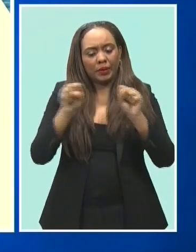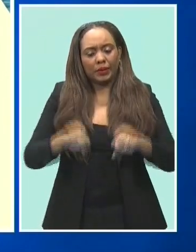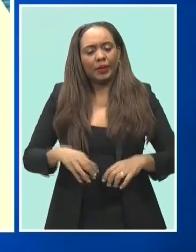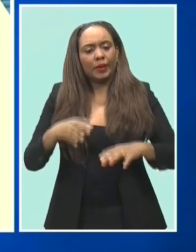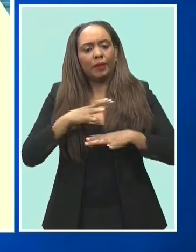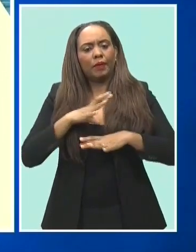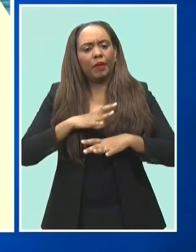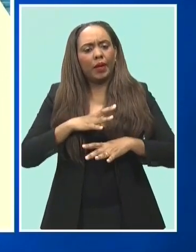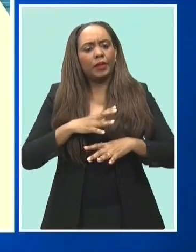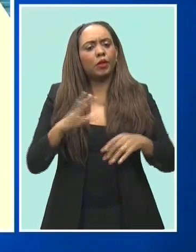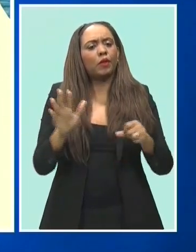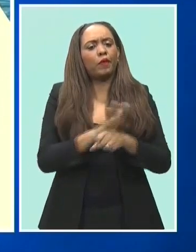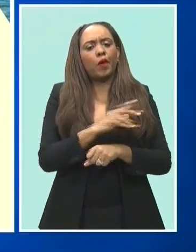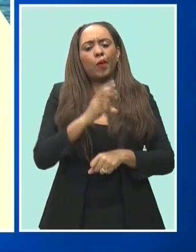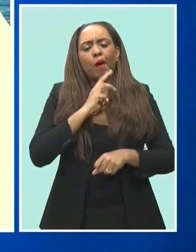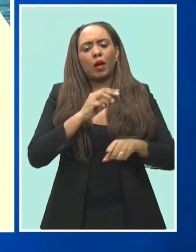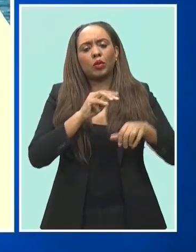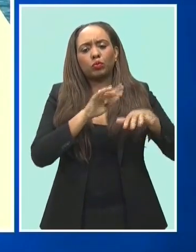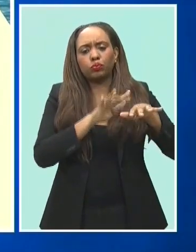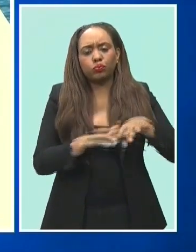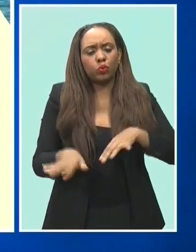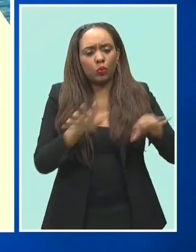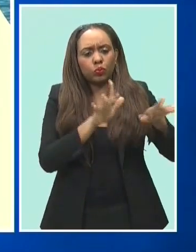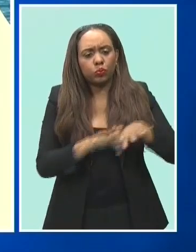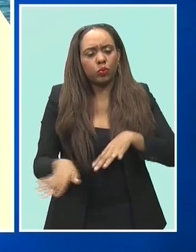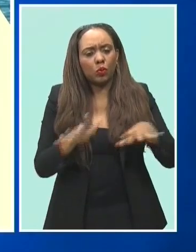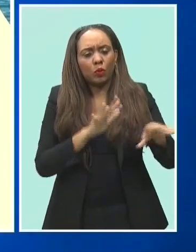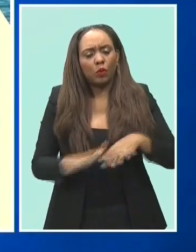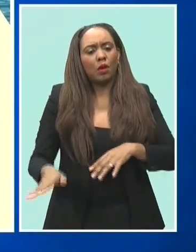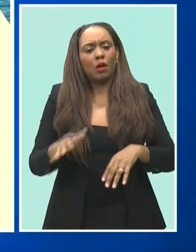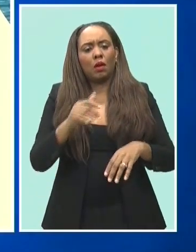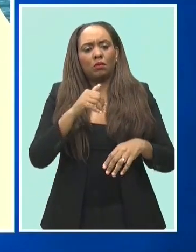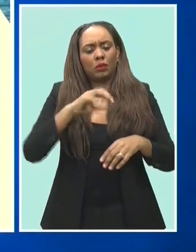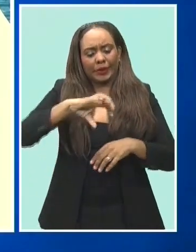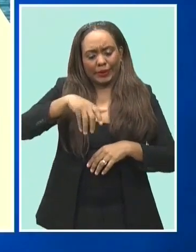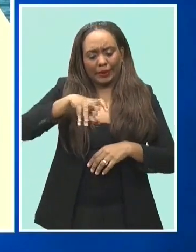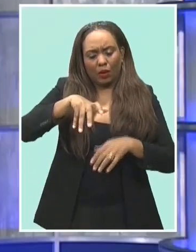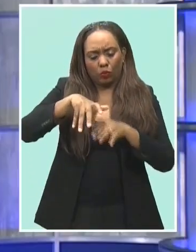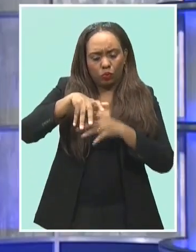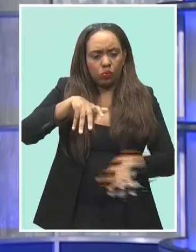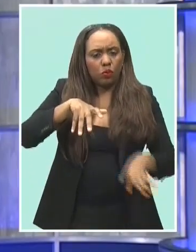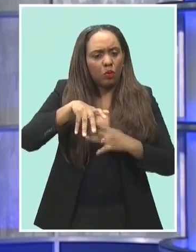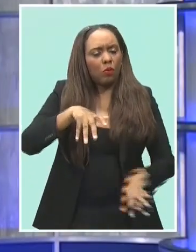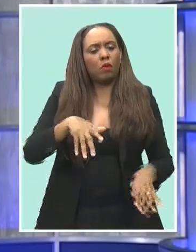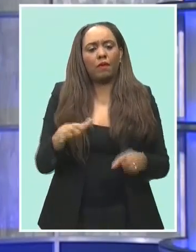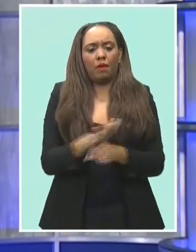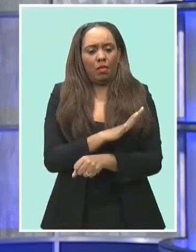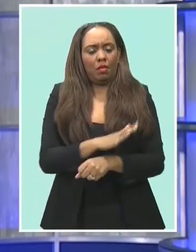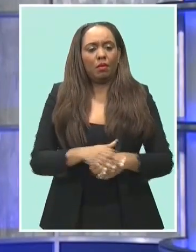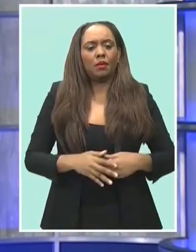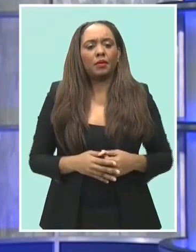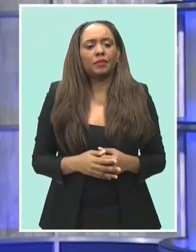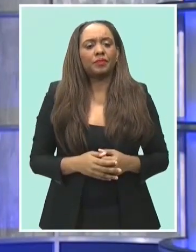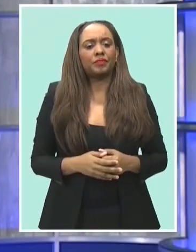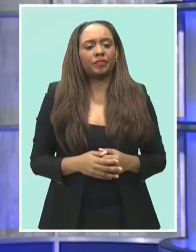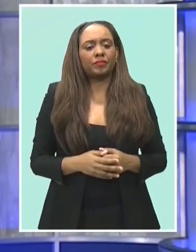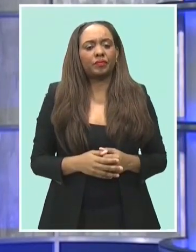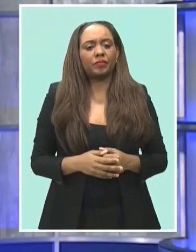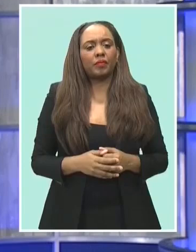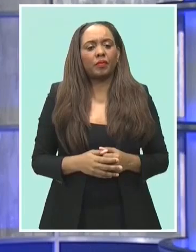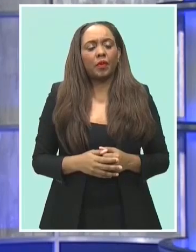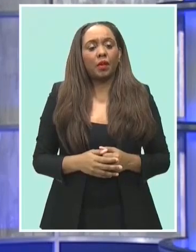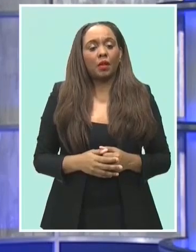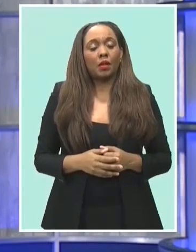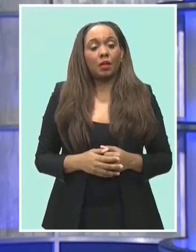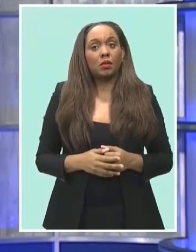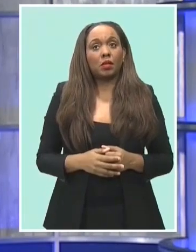damaged, have not received any damage during this weather system. As Tropical Storm Dorian moved across